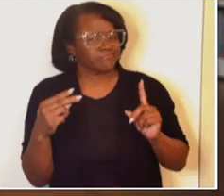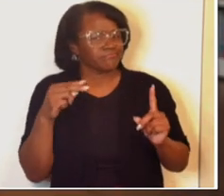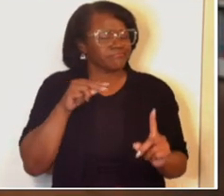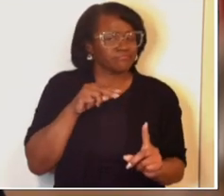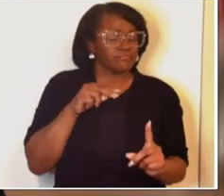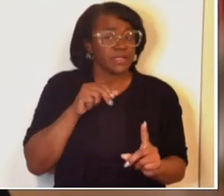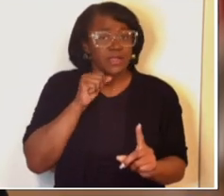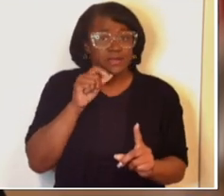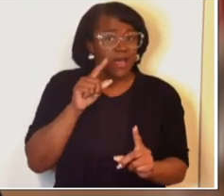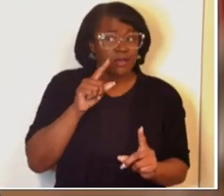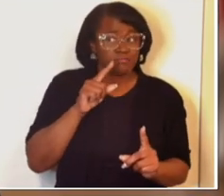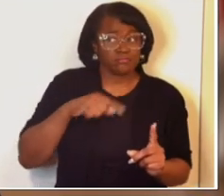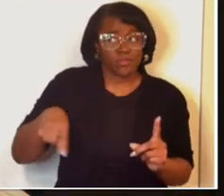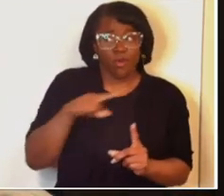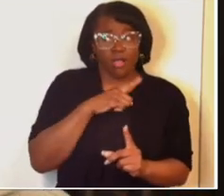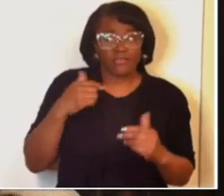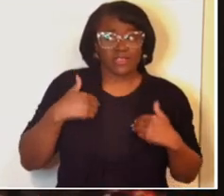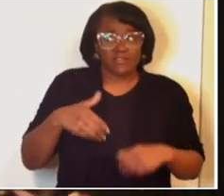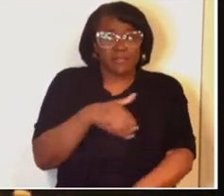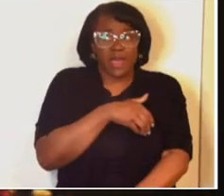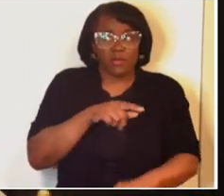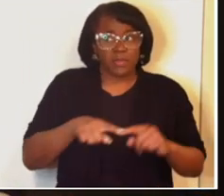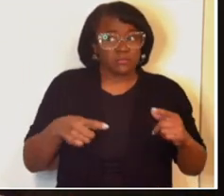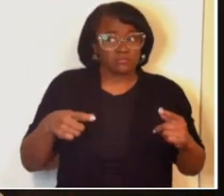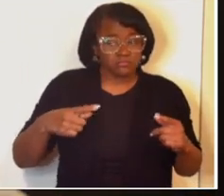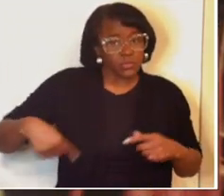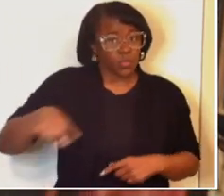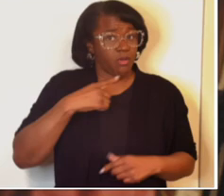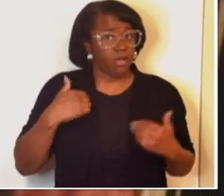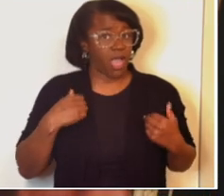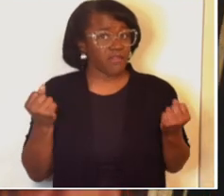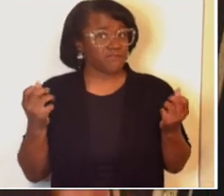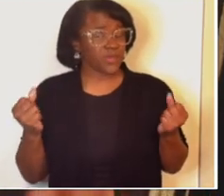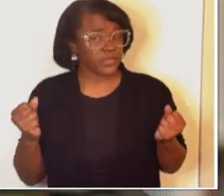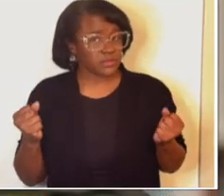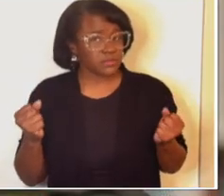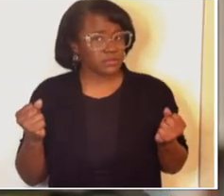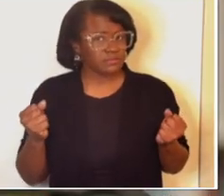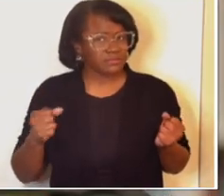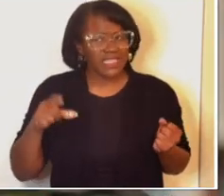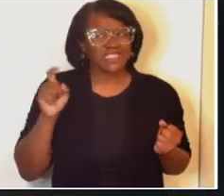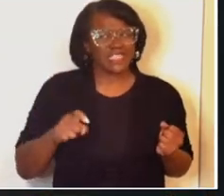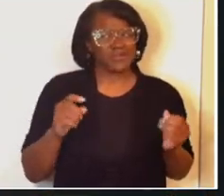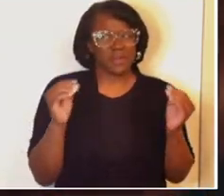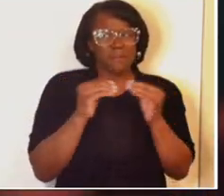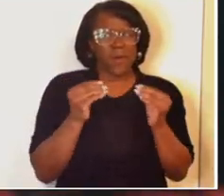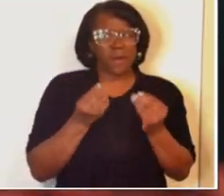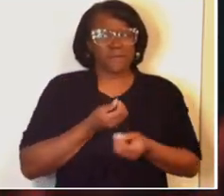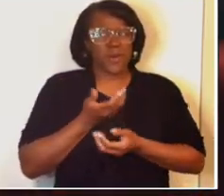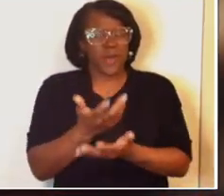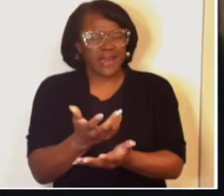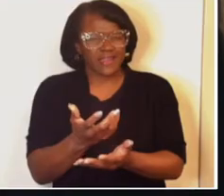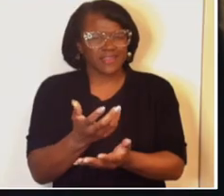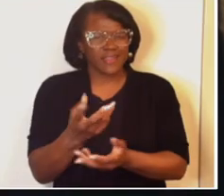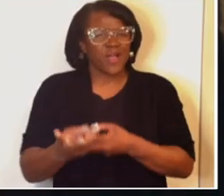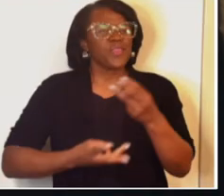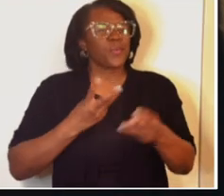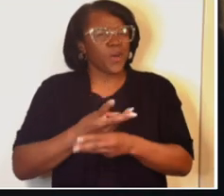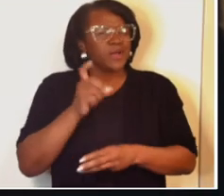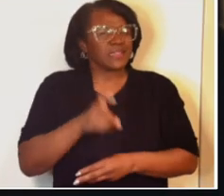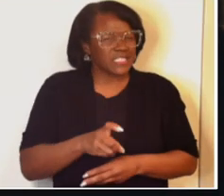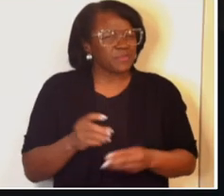have power, but we all have a voice. We all need to be more poetic. The world needs to be more